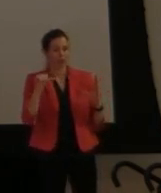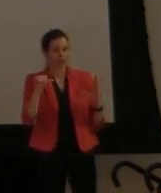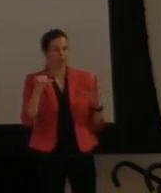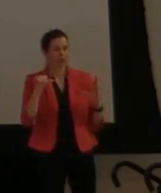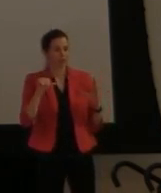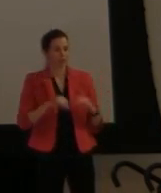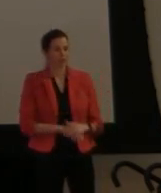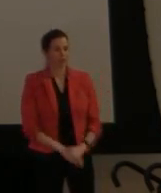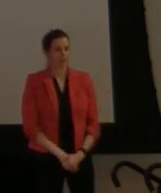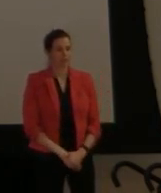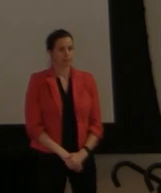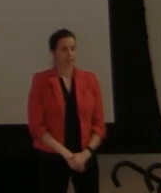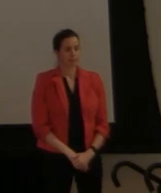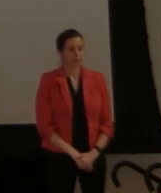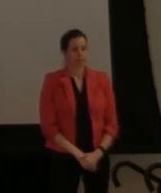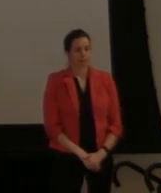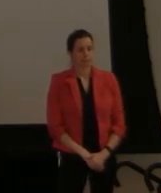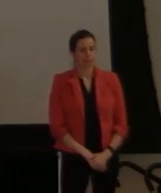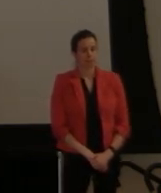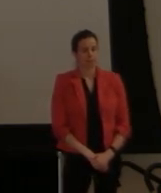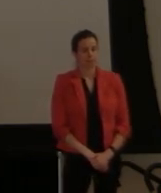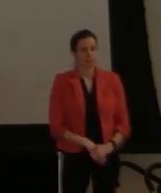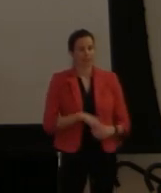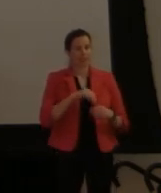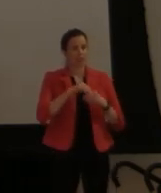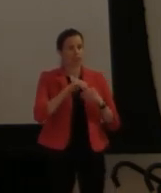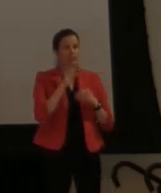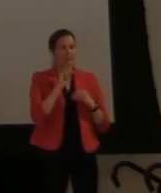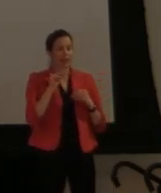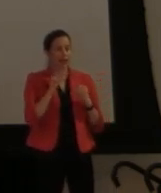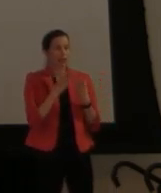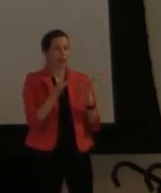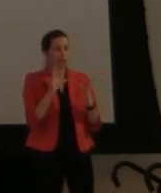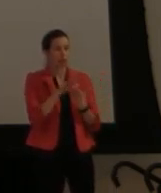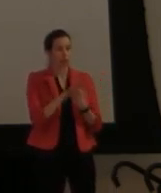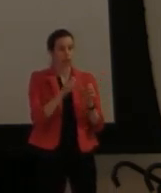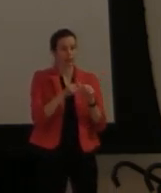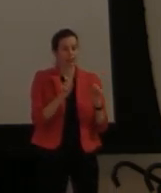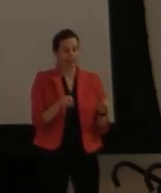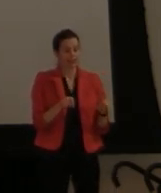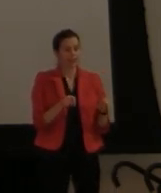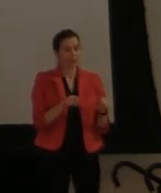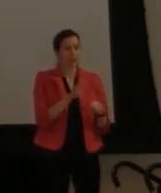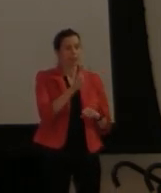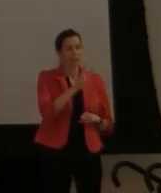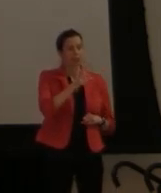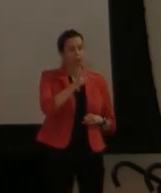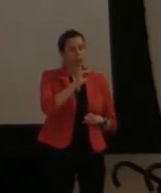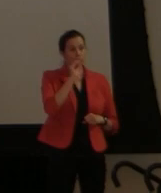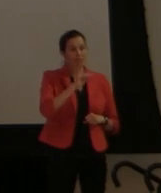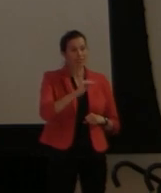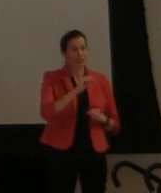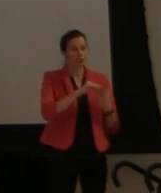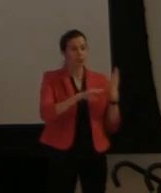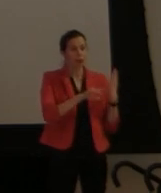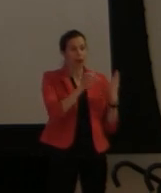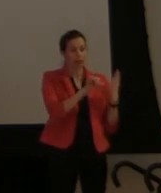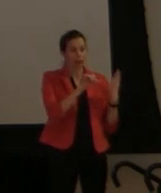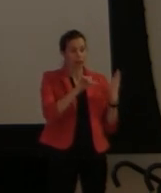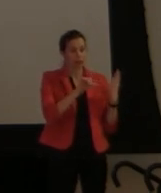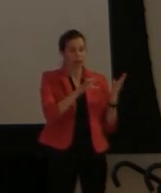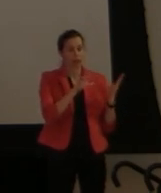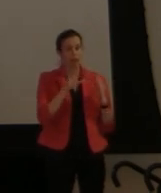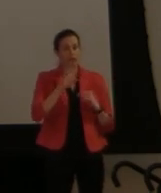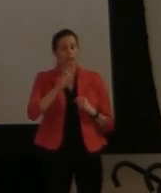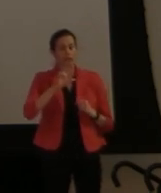Americans. In our Cincinnati public school system, 63% of students are African American